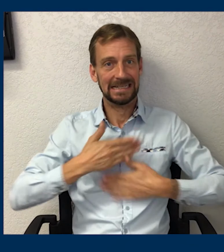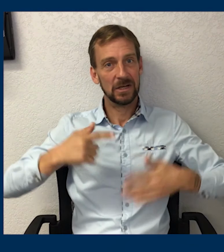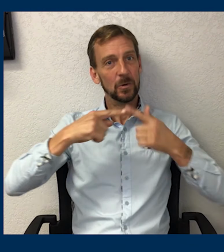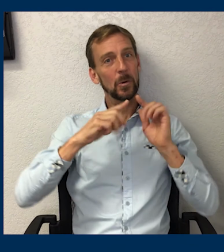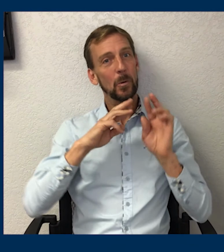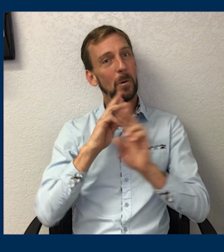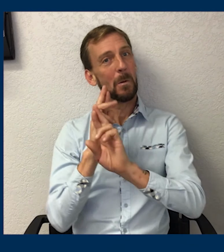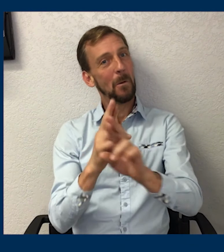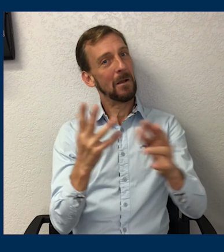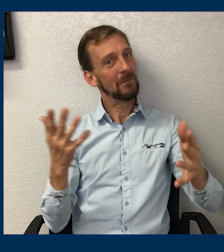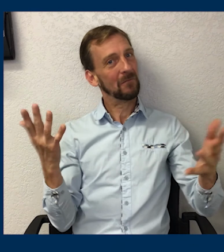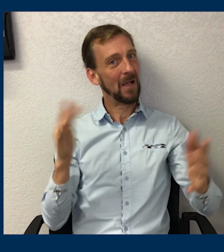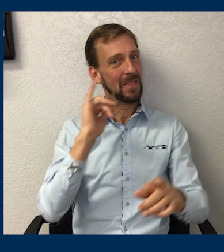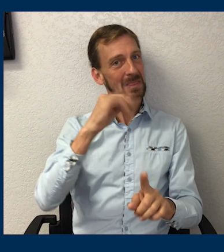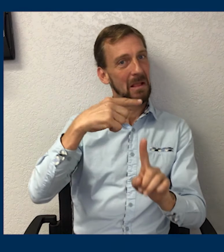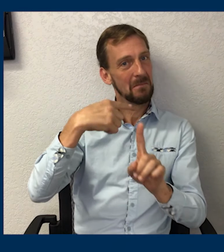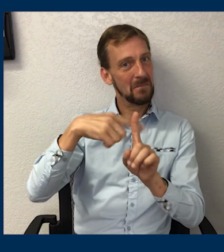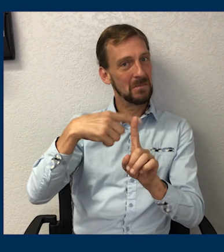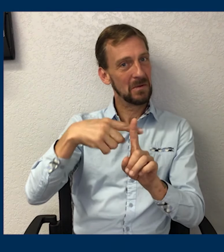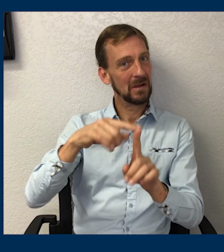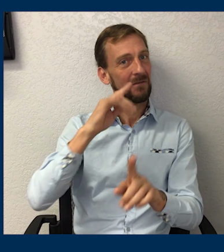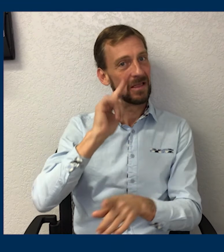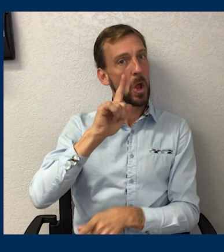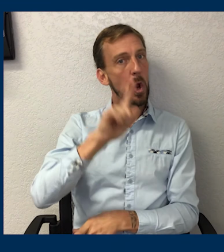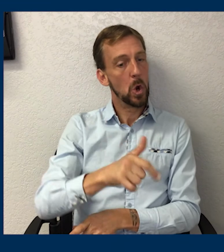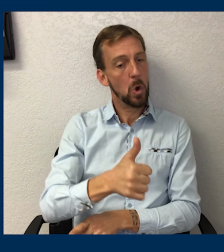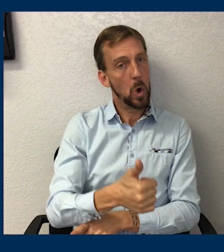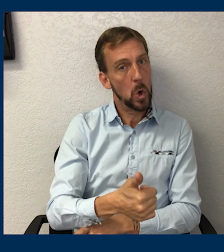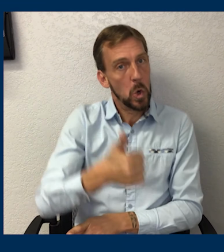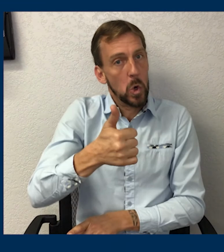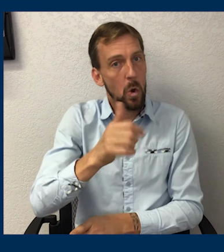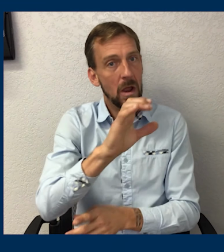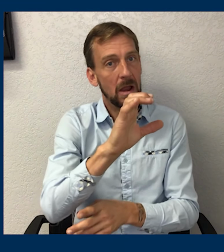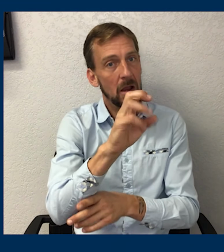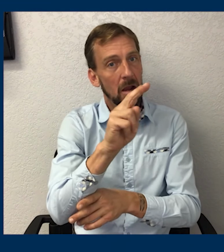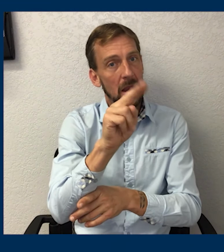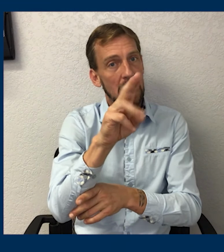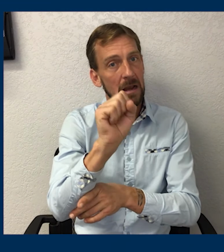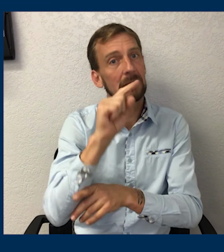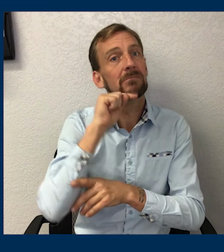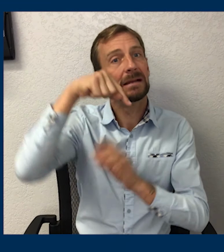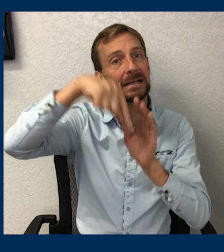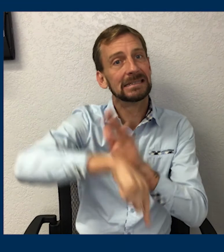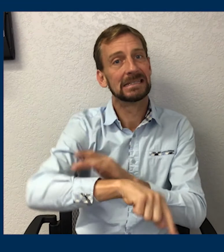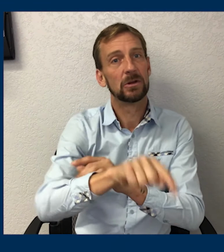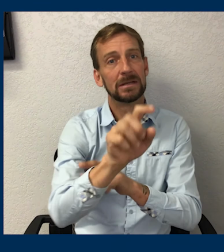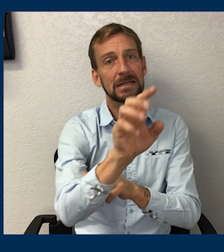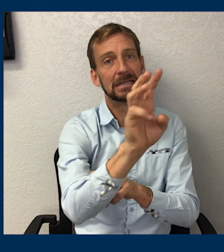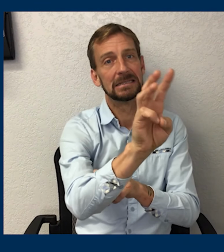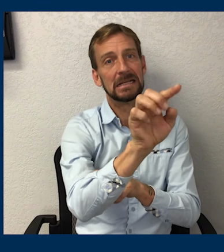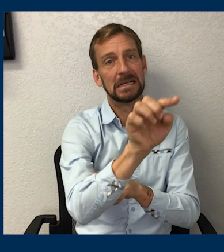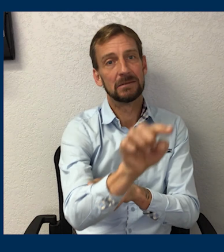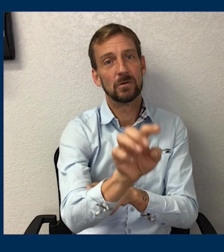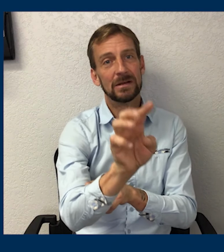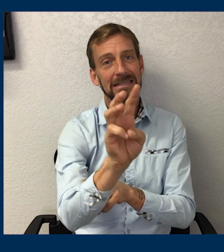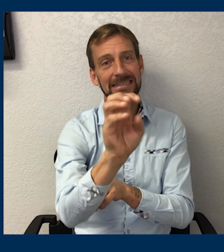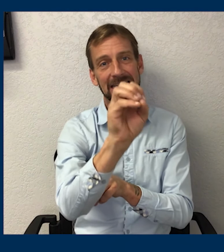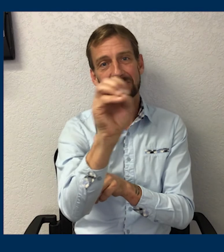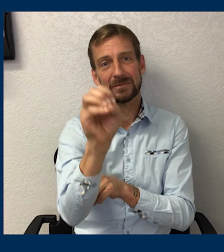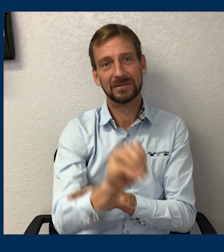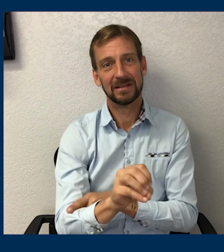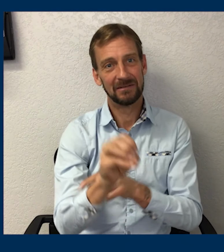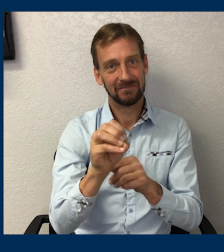rate for that lowest quartile census tract area is down to 6.6%. So